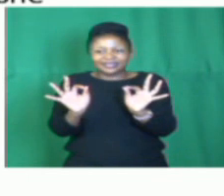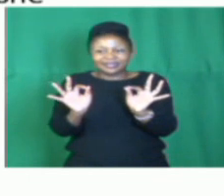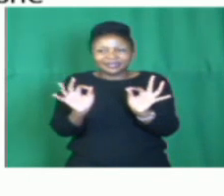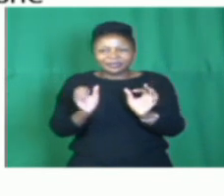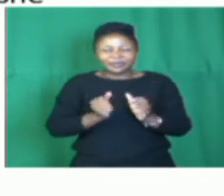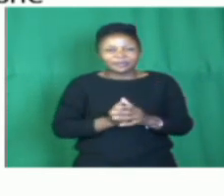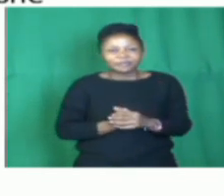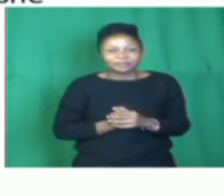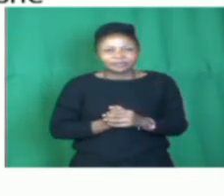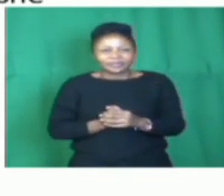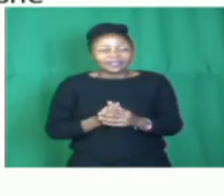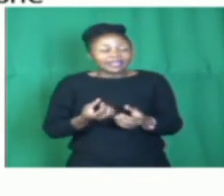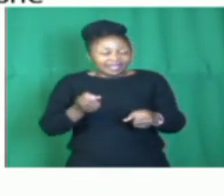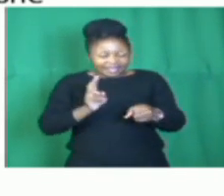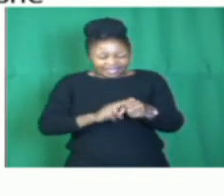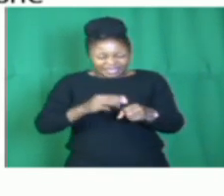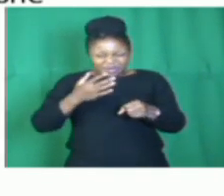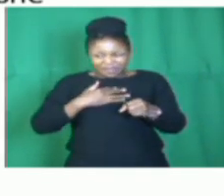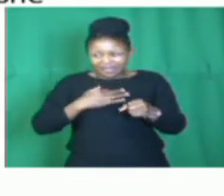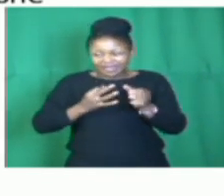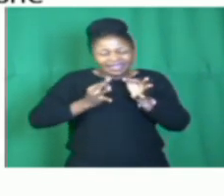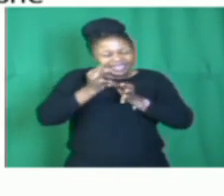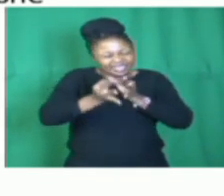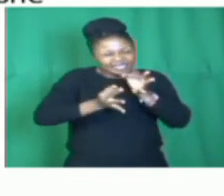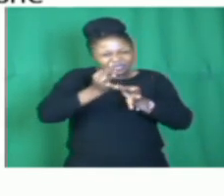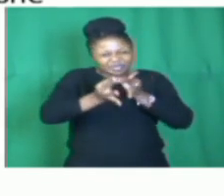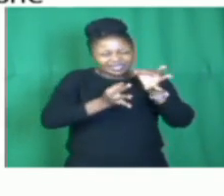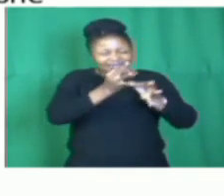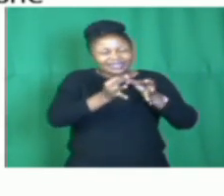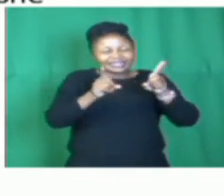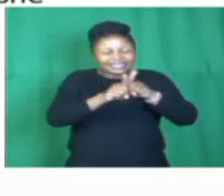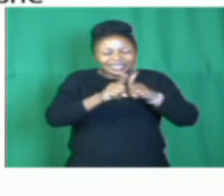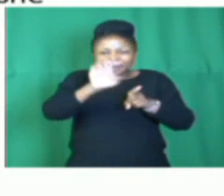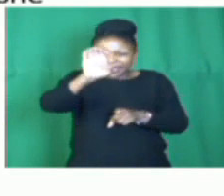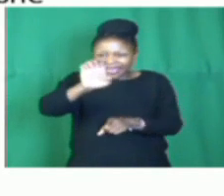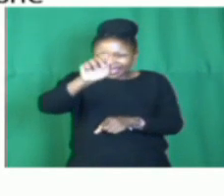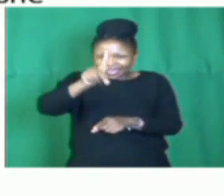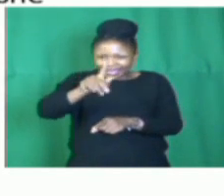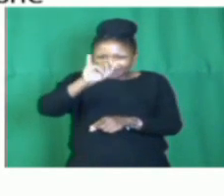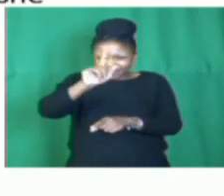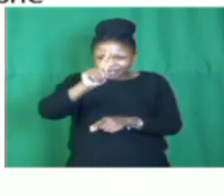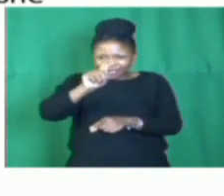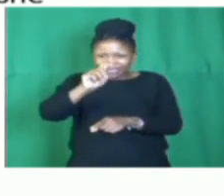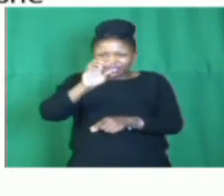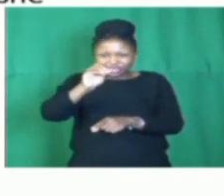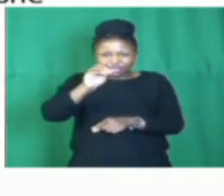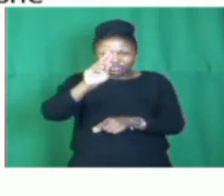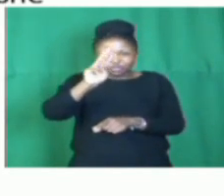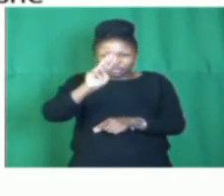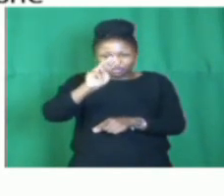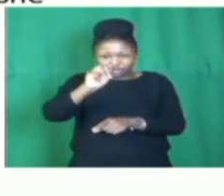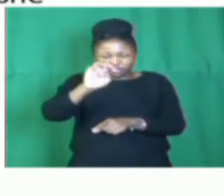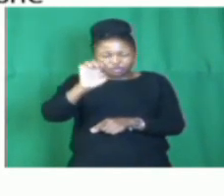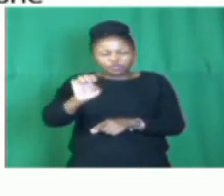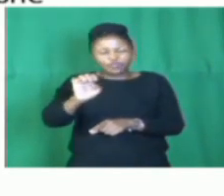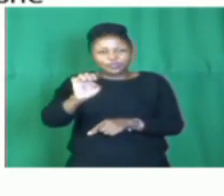redefined. And I also describe her as a what? An epitome of beauty. And the